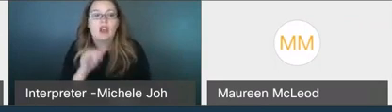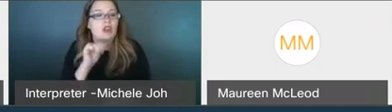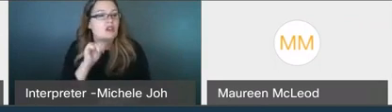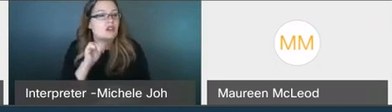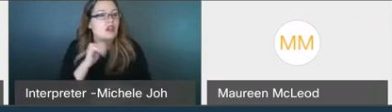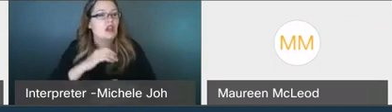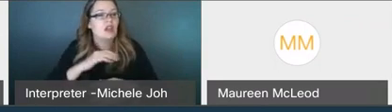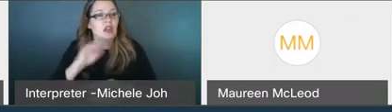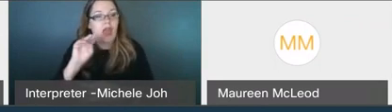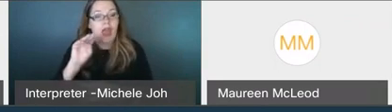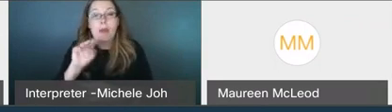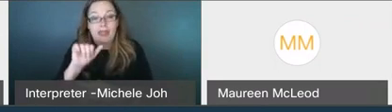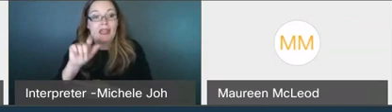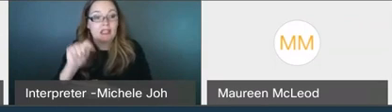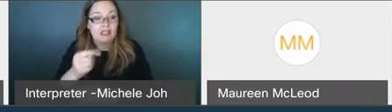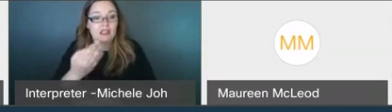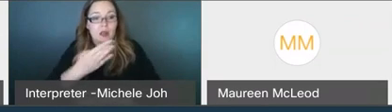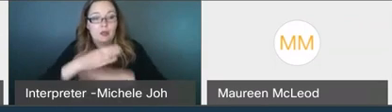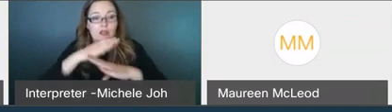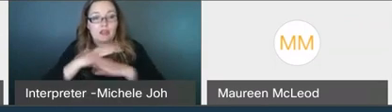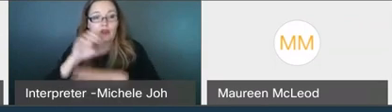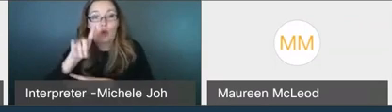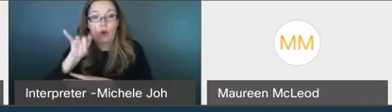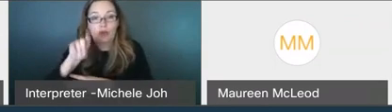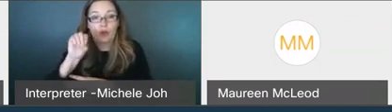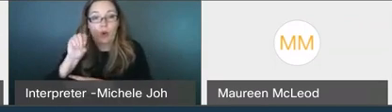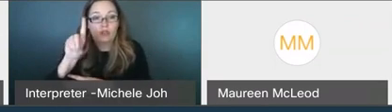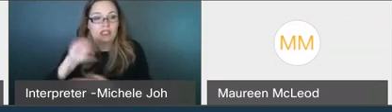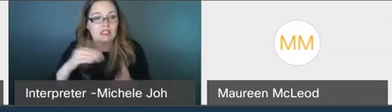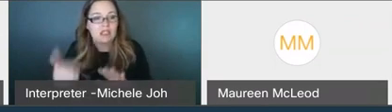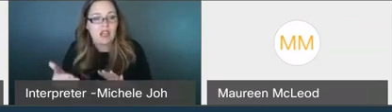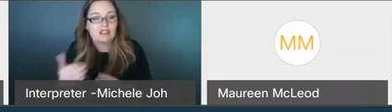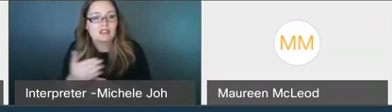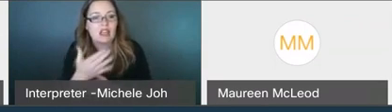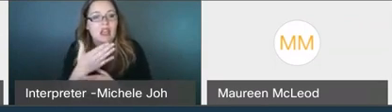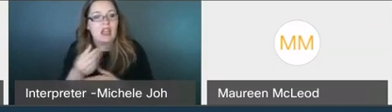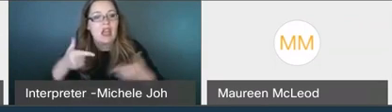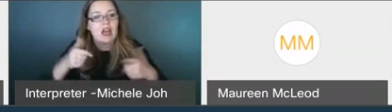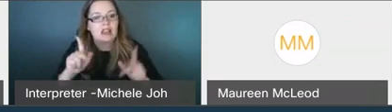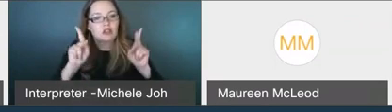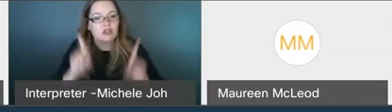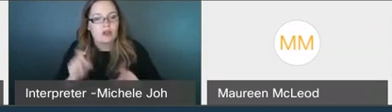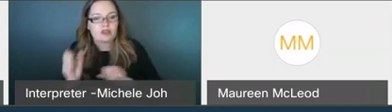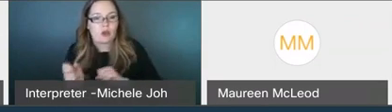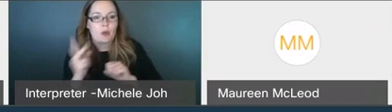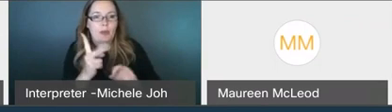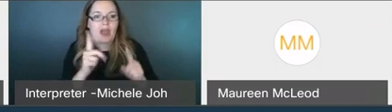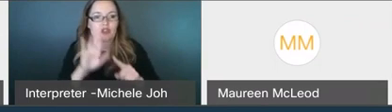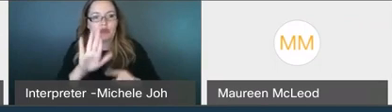and MAT improves treatment retention, suppresses illicit opioid use, and allows the person with an addiction to return to his or her